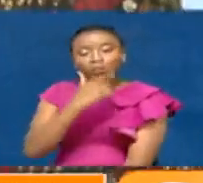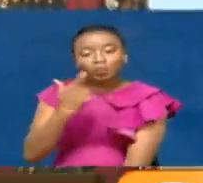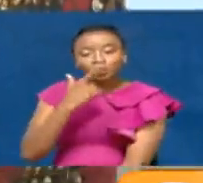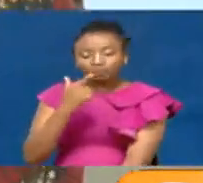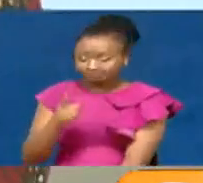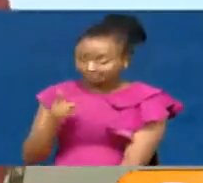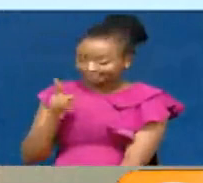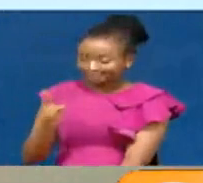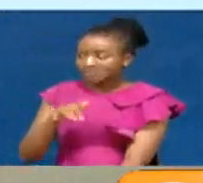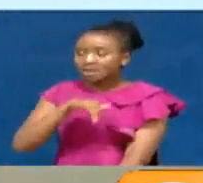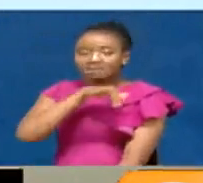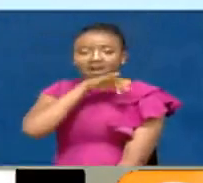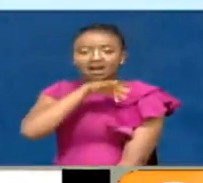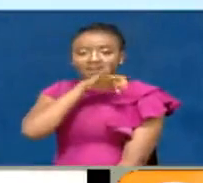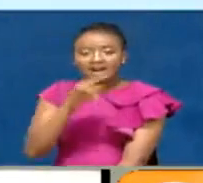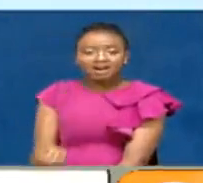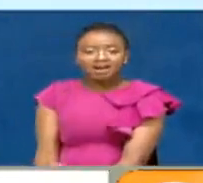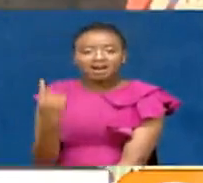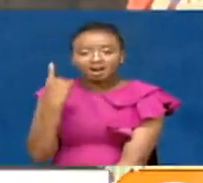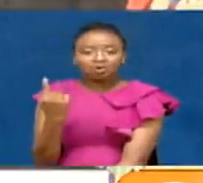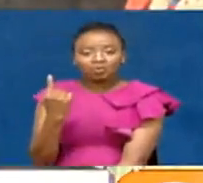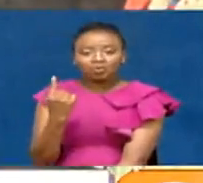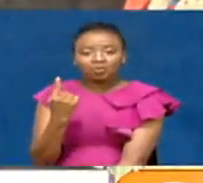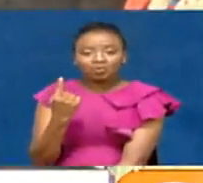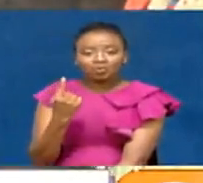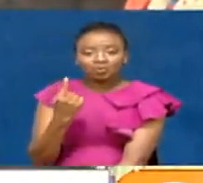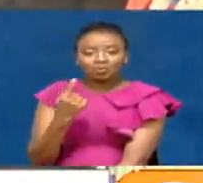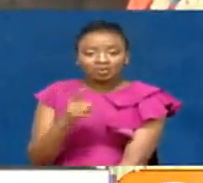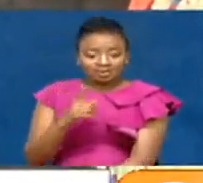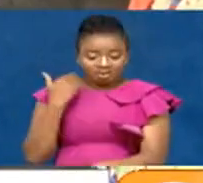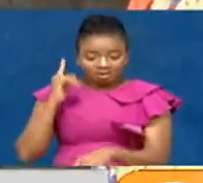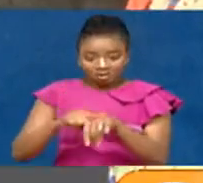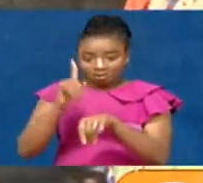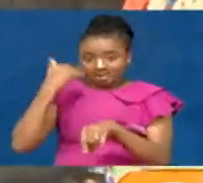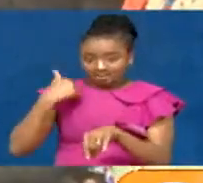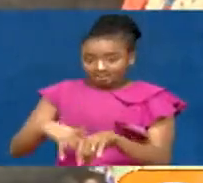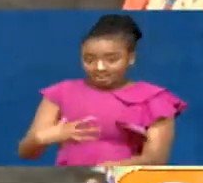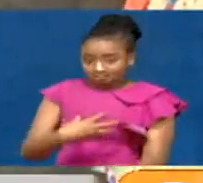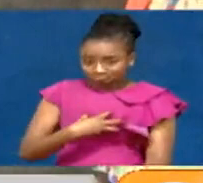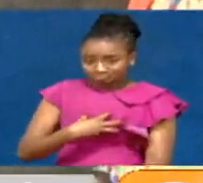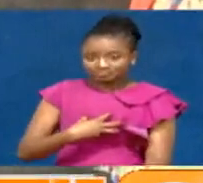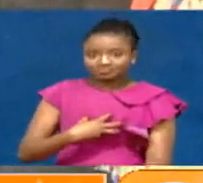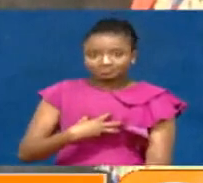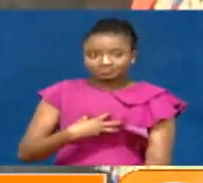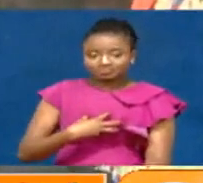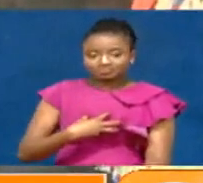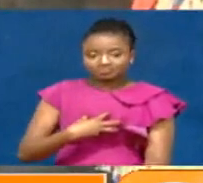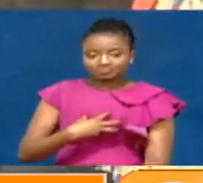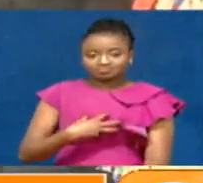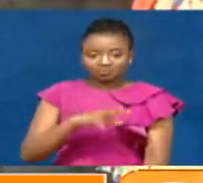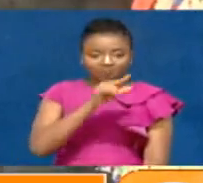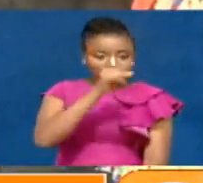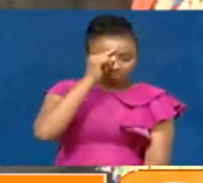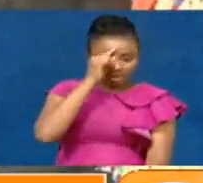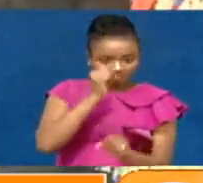Mheshimiwa Raila Amolo Odinga. If I retire from government, and knowing that